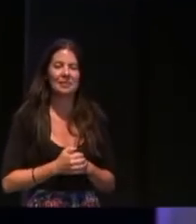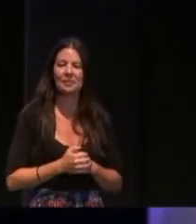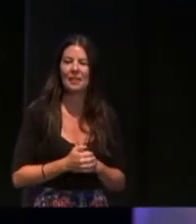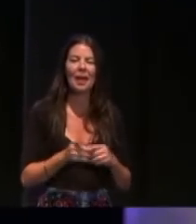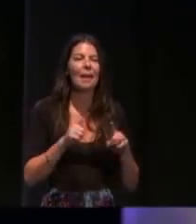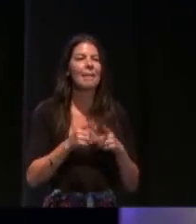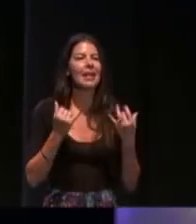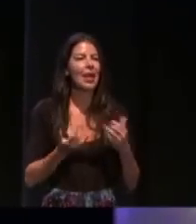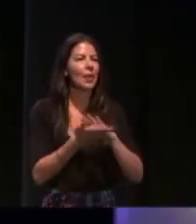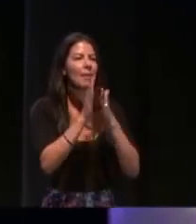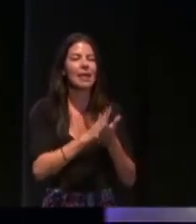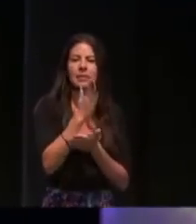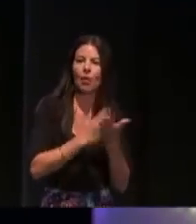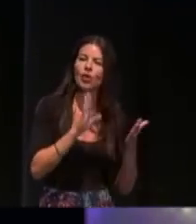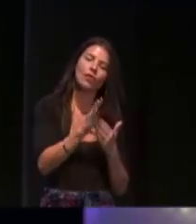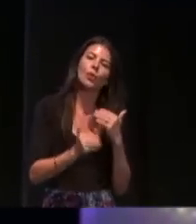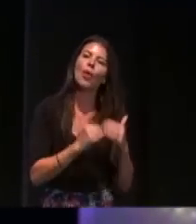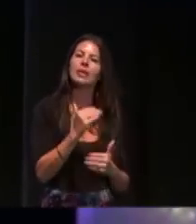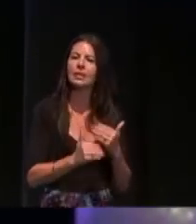But once that becomes a part of the process,